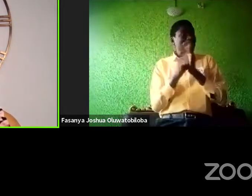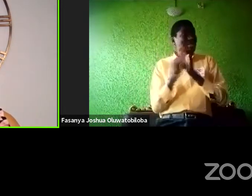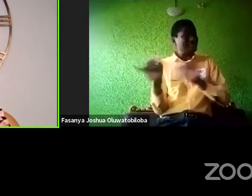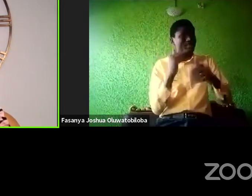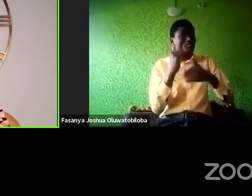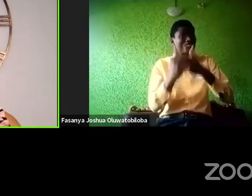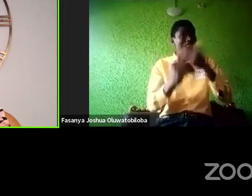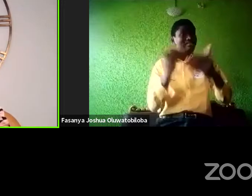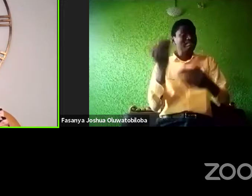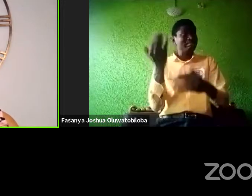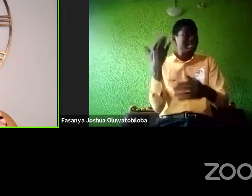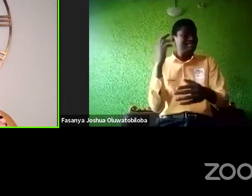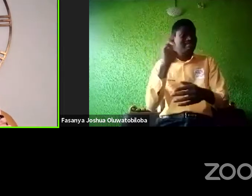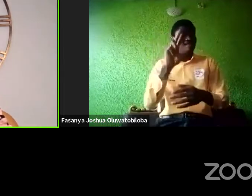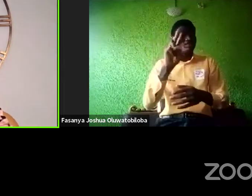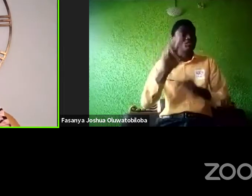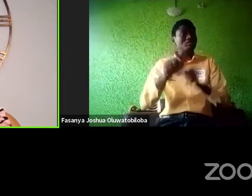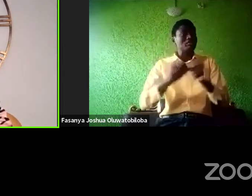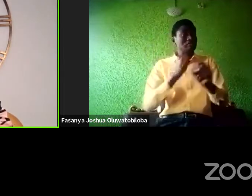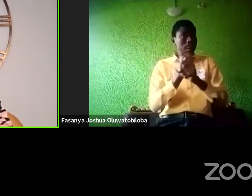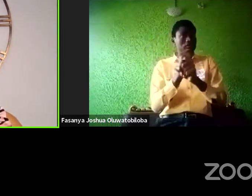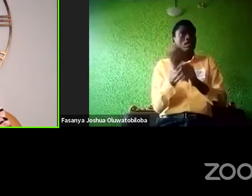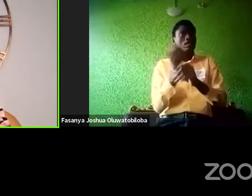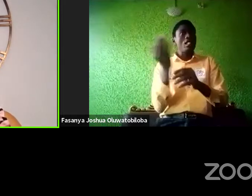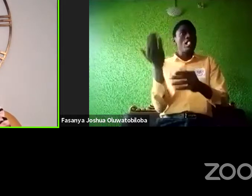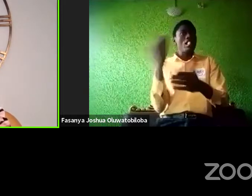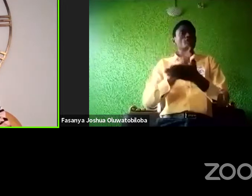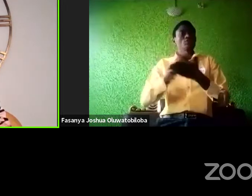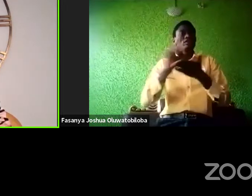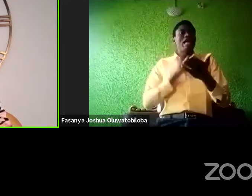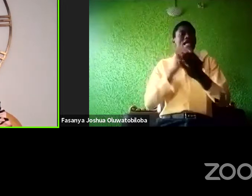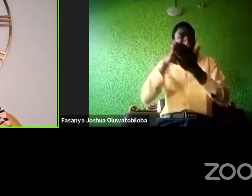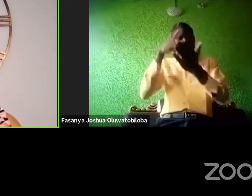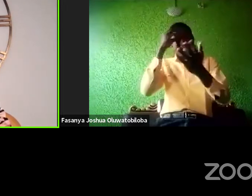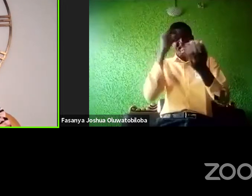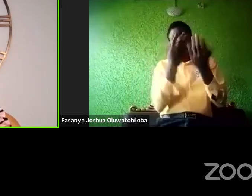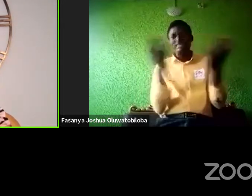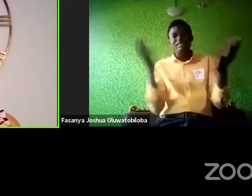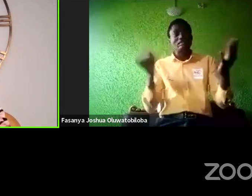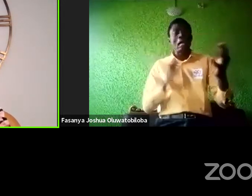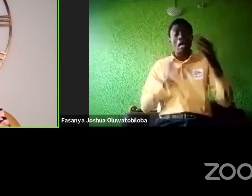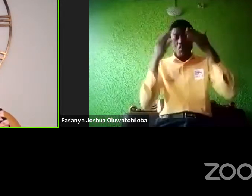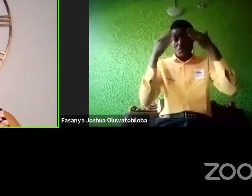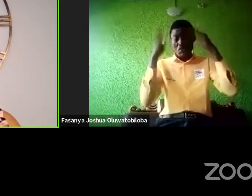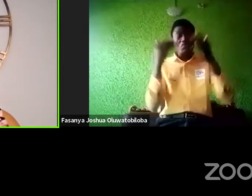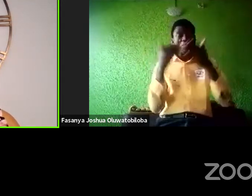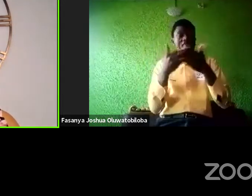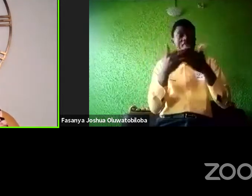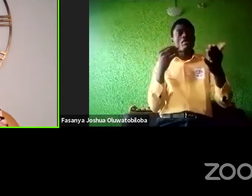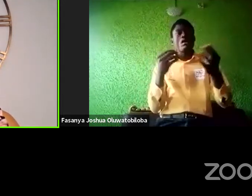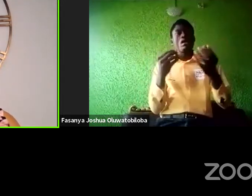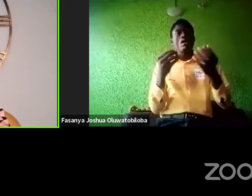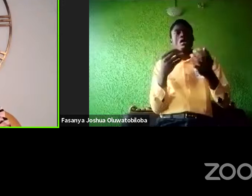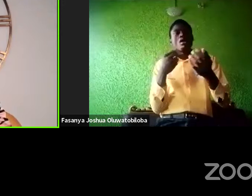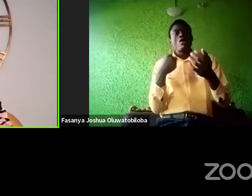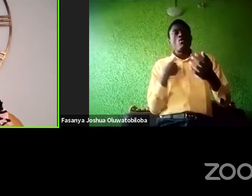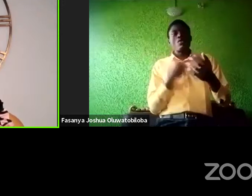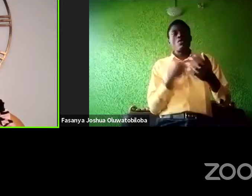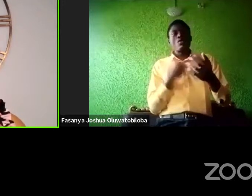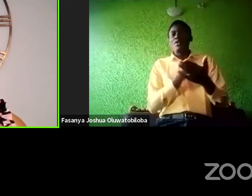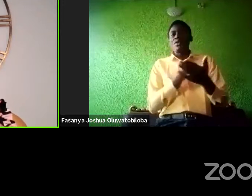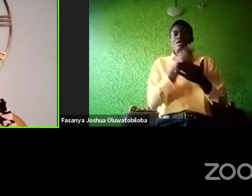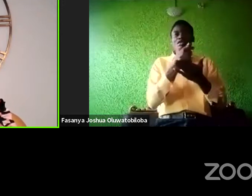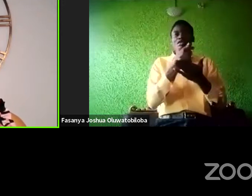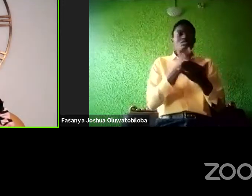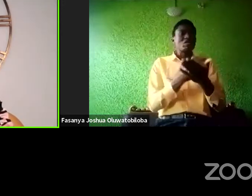that I didn't know at that time. And while we're telling people about menstruation, some group of women approached us and said, why not tell us